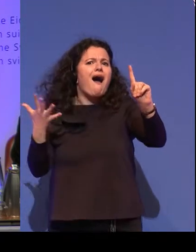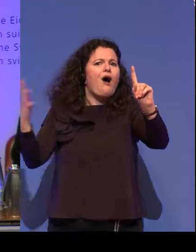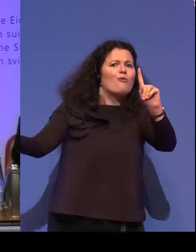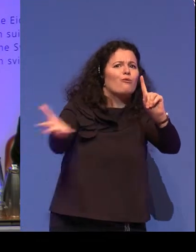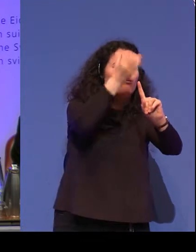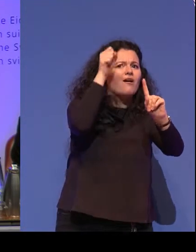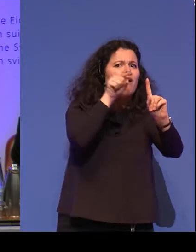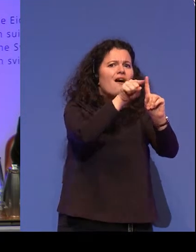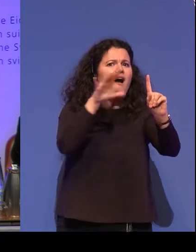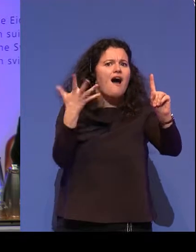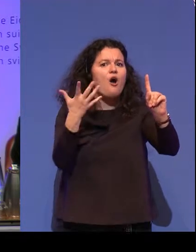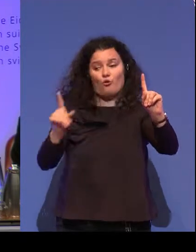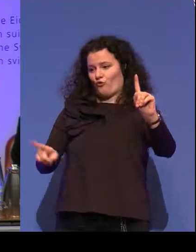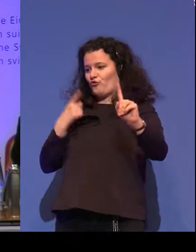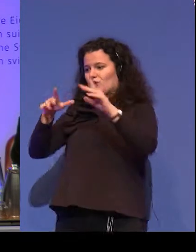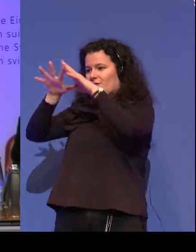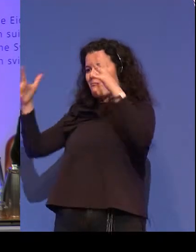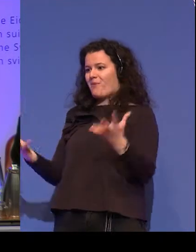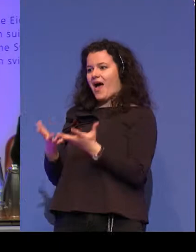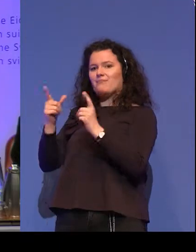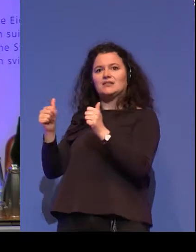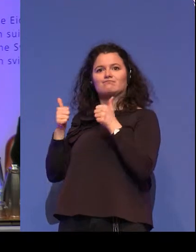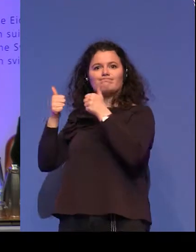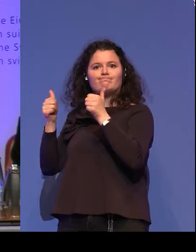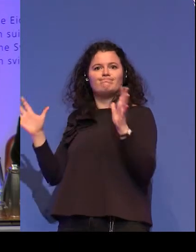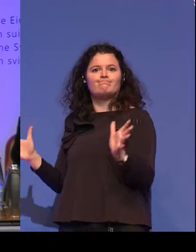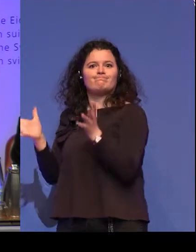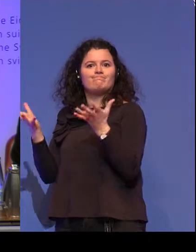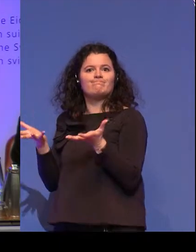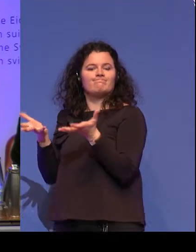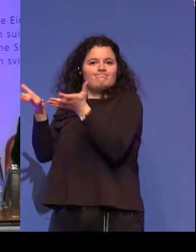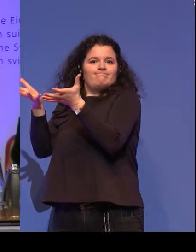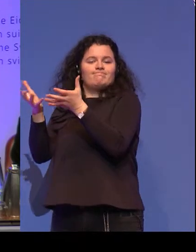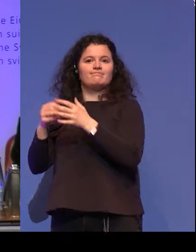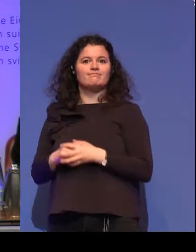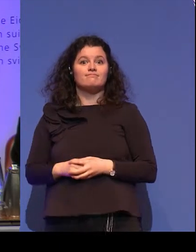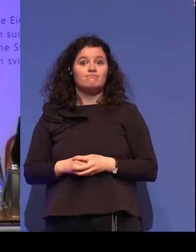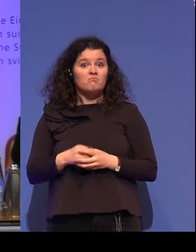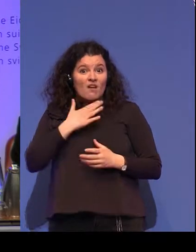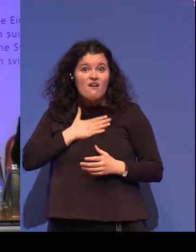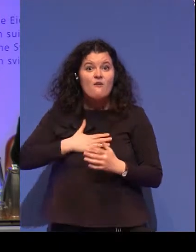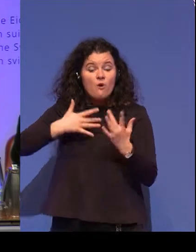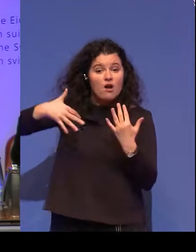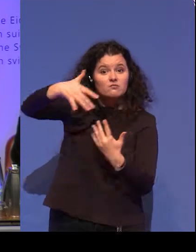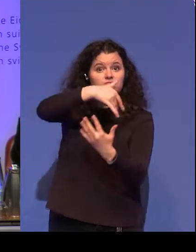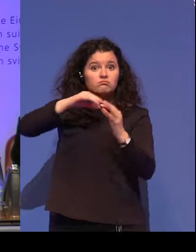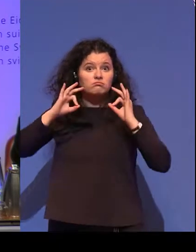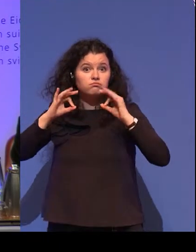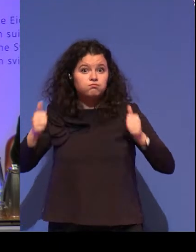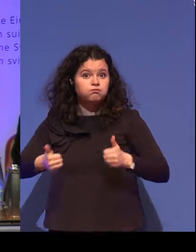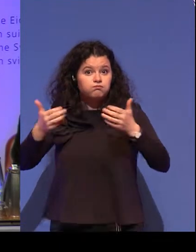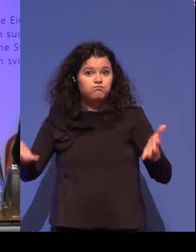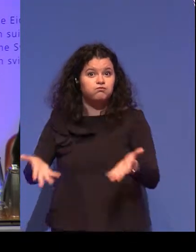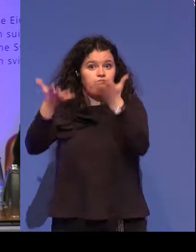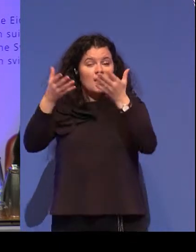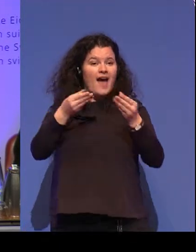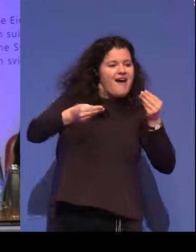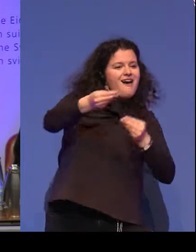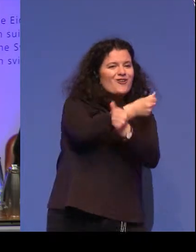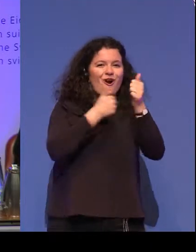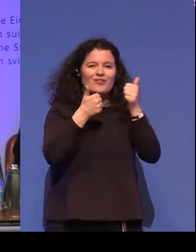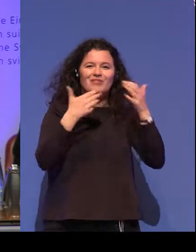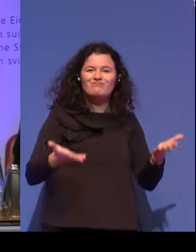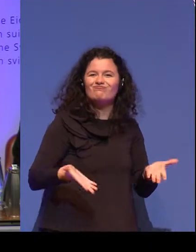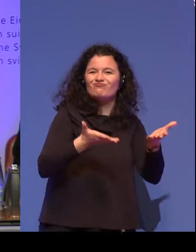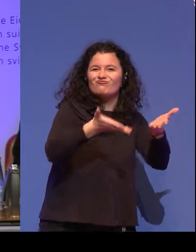a healthy planet. And this is a precondition if we want to build healthy societies and healthy economies.